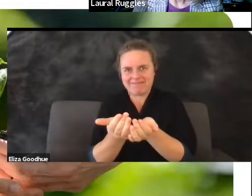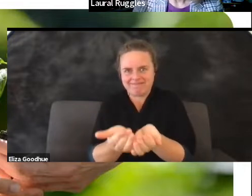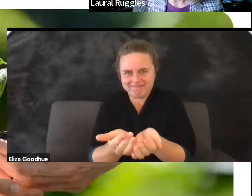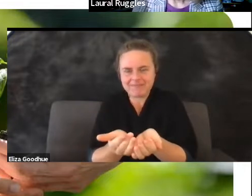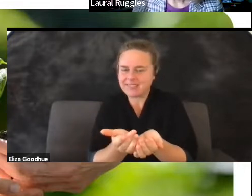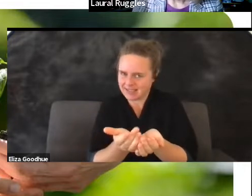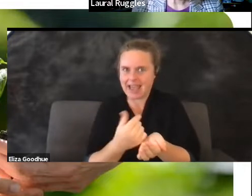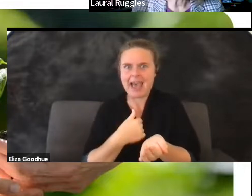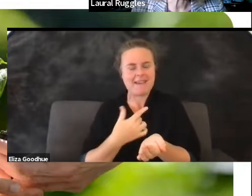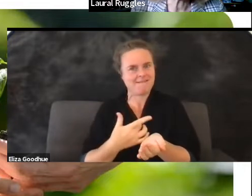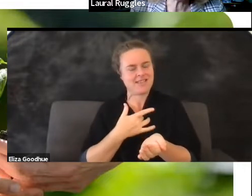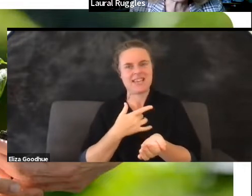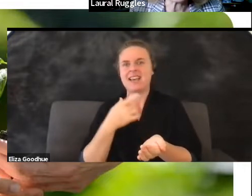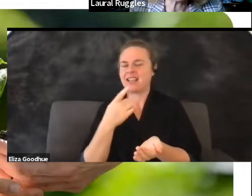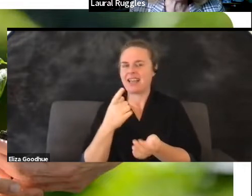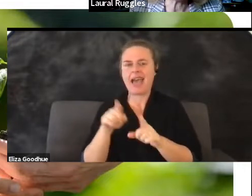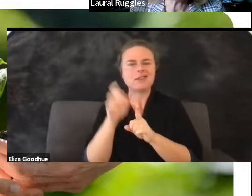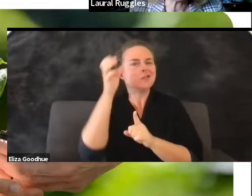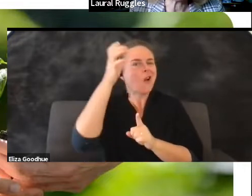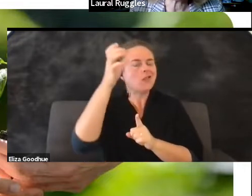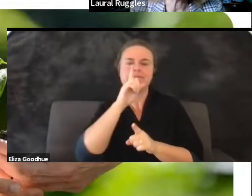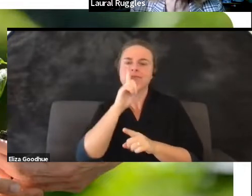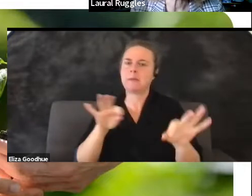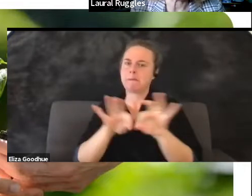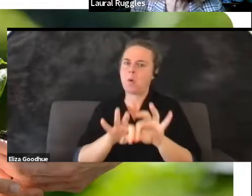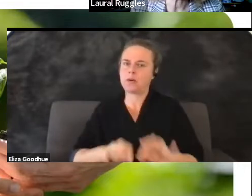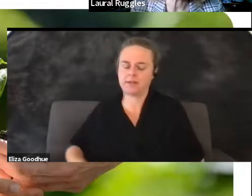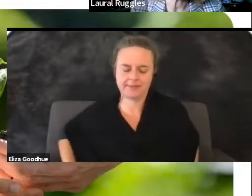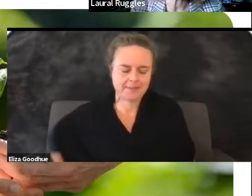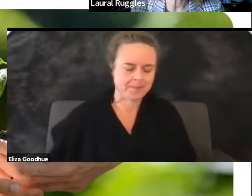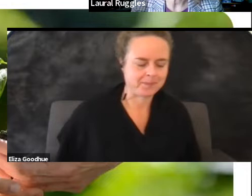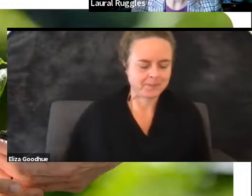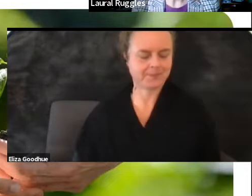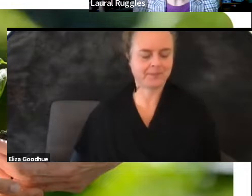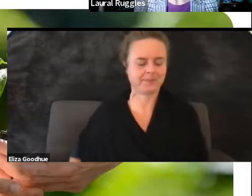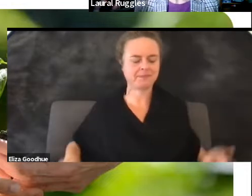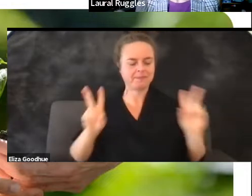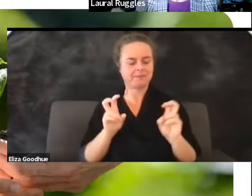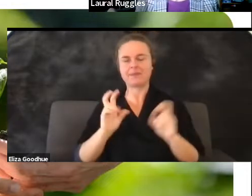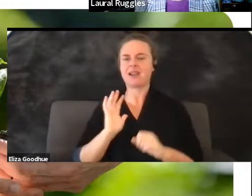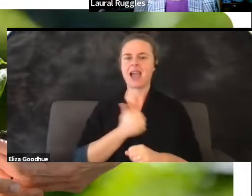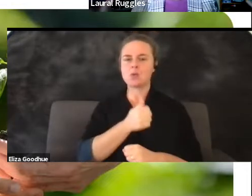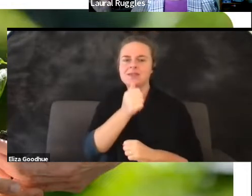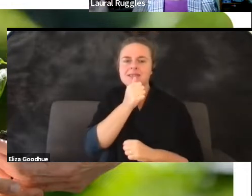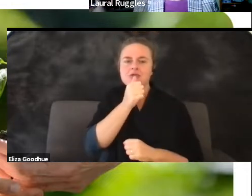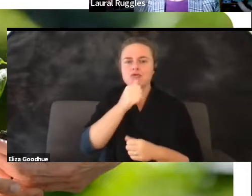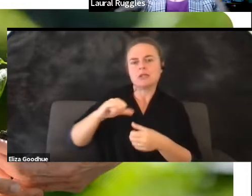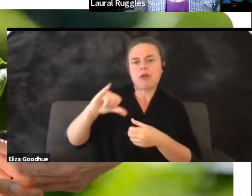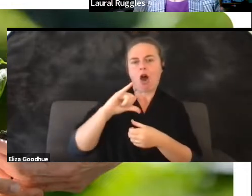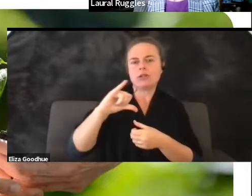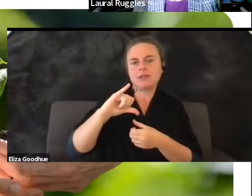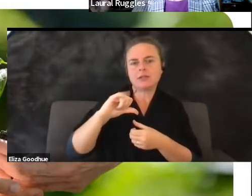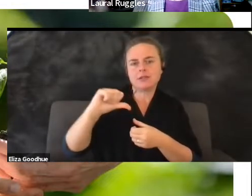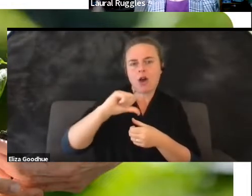important. I sometimes call it the kind of the secret sauce, because you can have that structure and bring